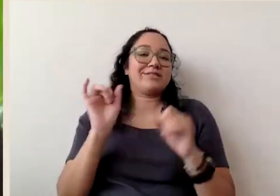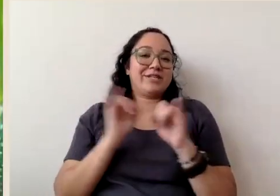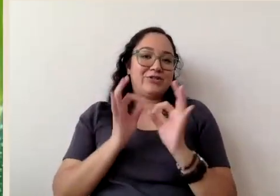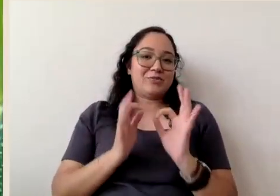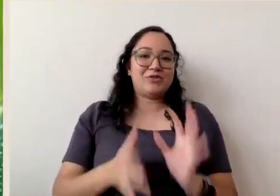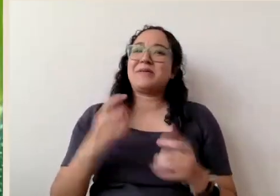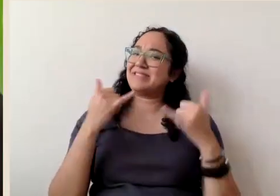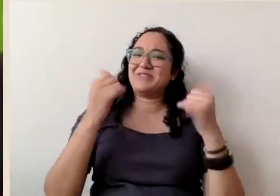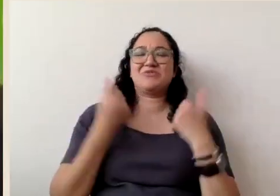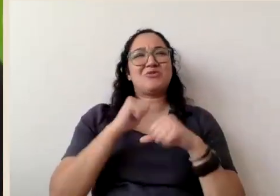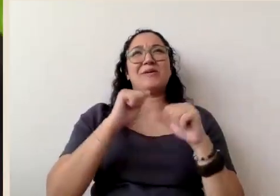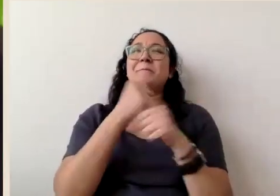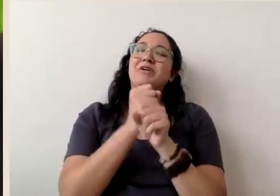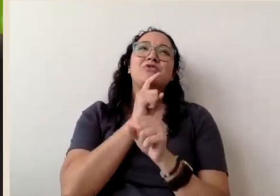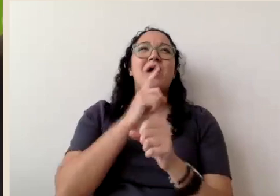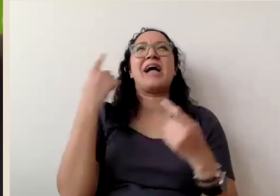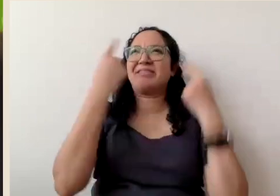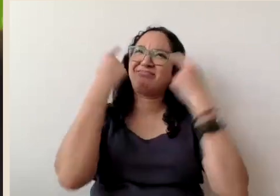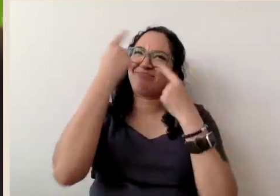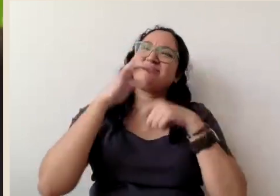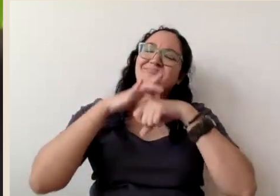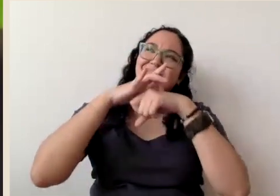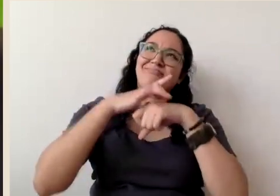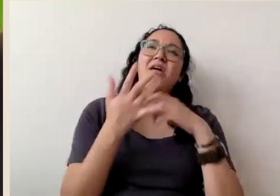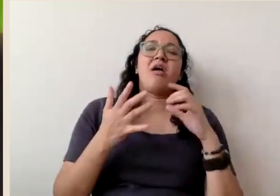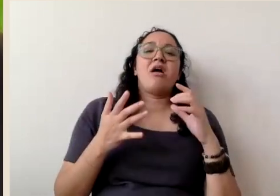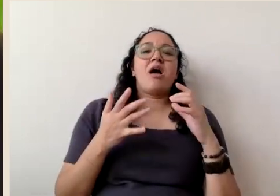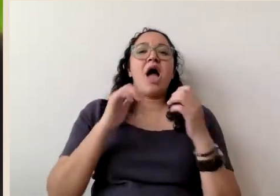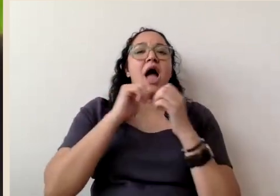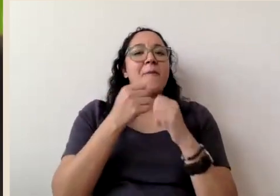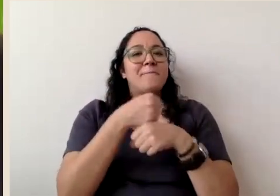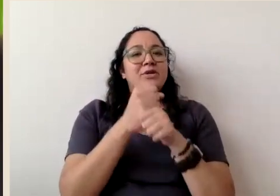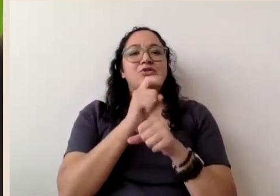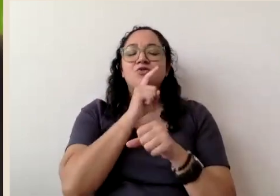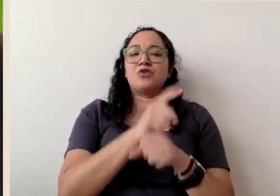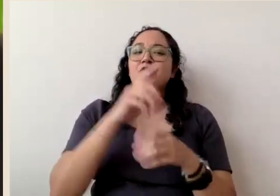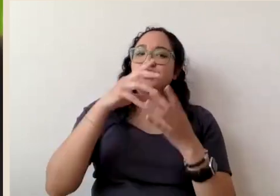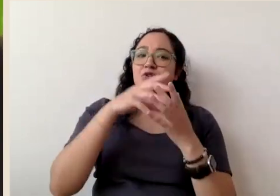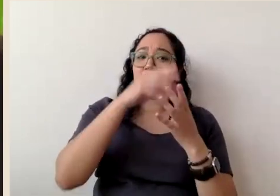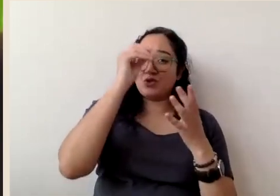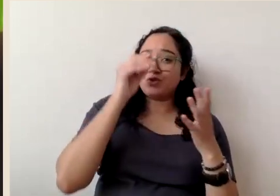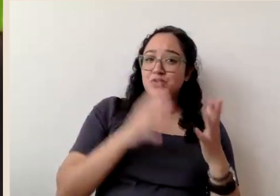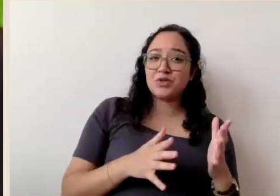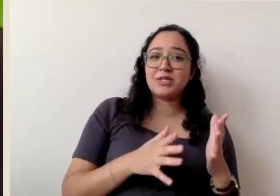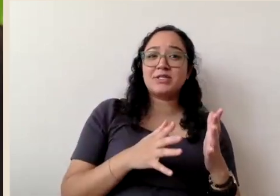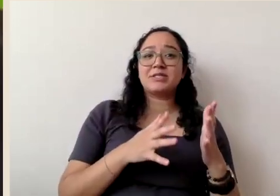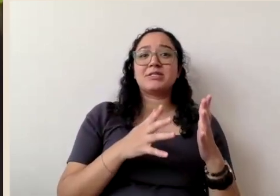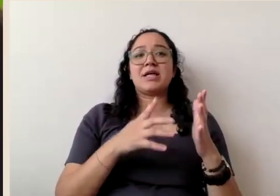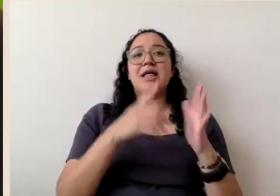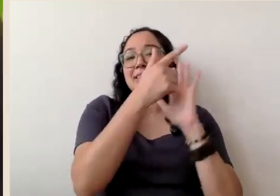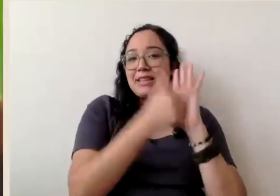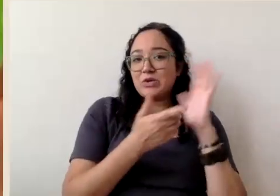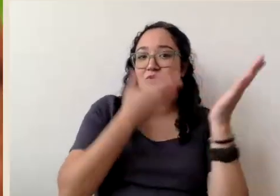and this is something I think about often, how can we ensure that A, we're linking students to legal services to get